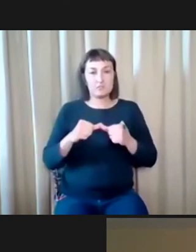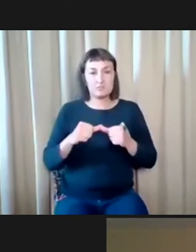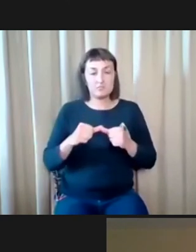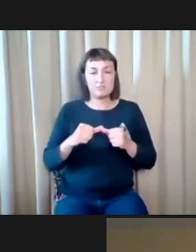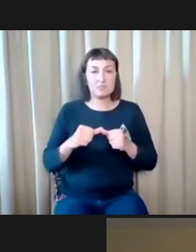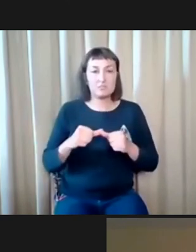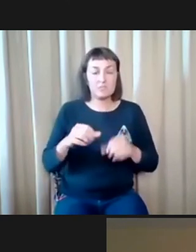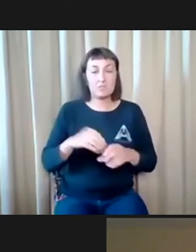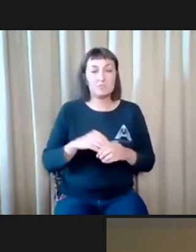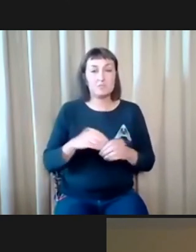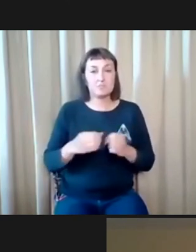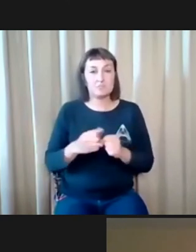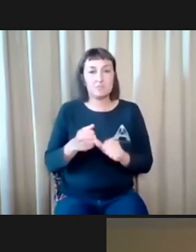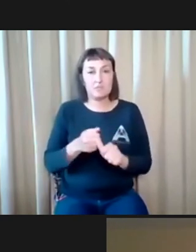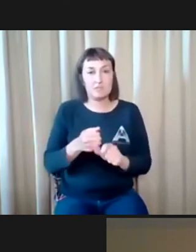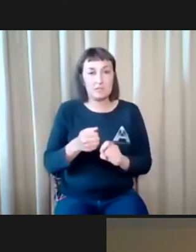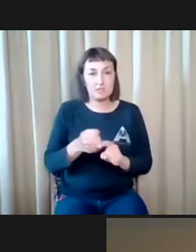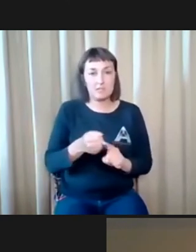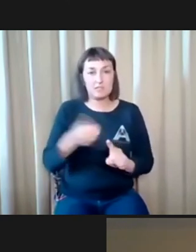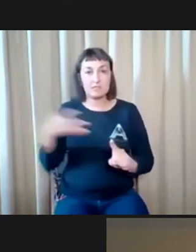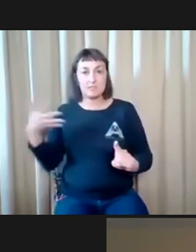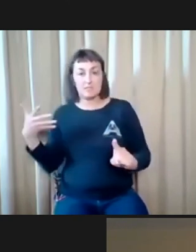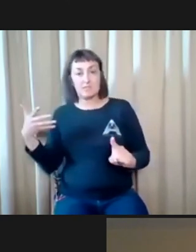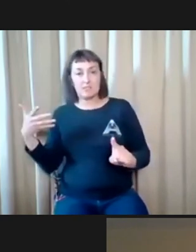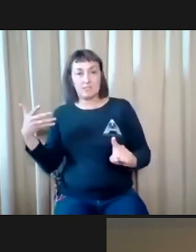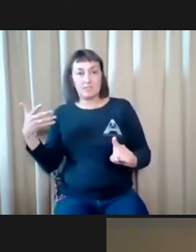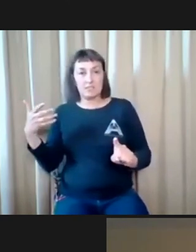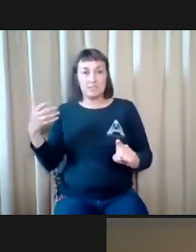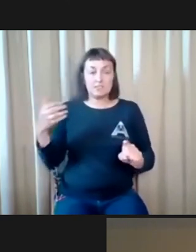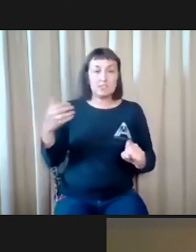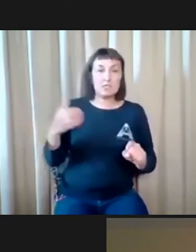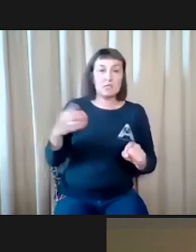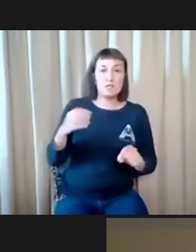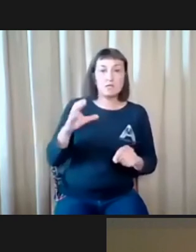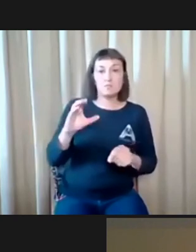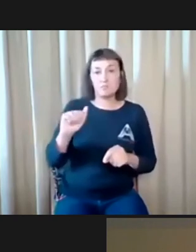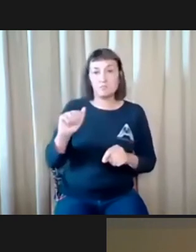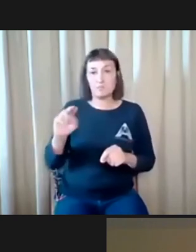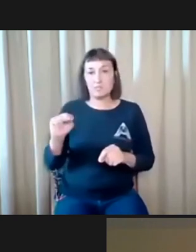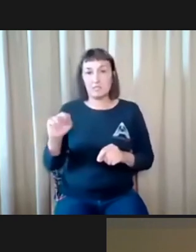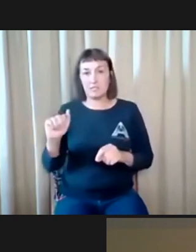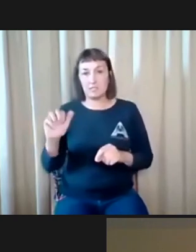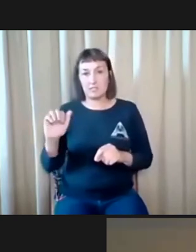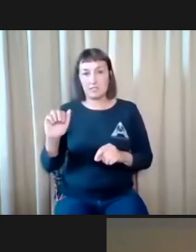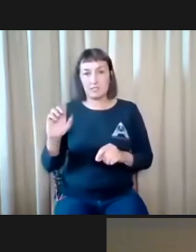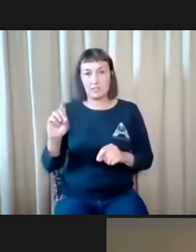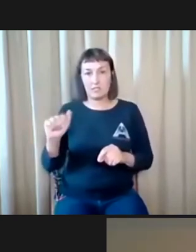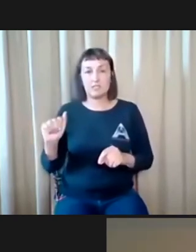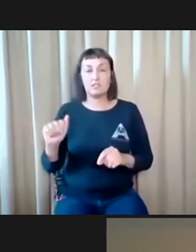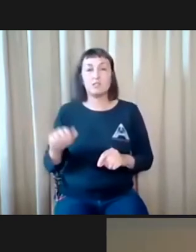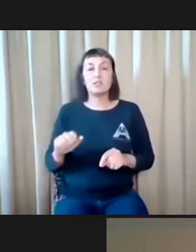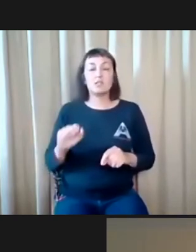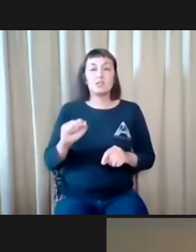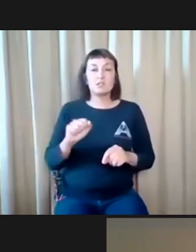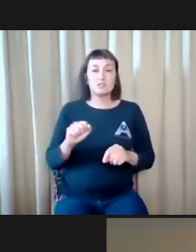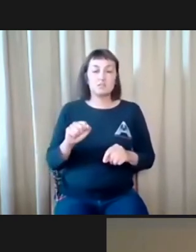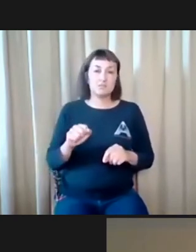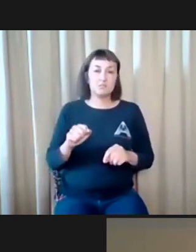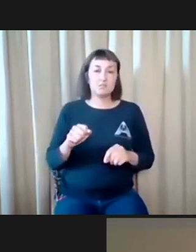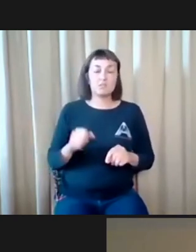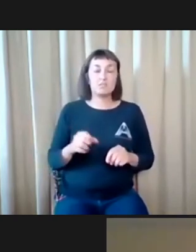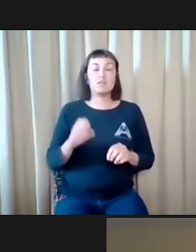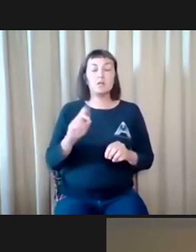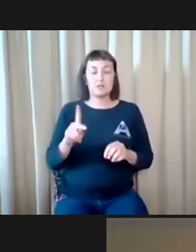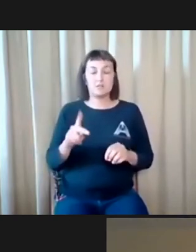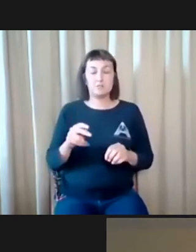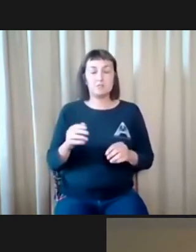they do happen in the Canadian provinces. Great. You know, I want to jump back to the U.S. for a second,